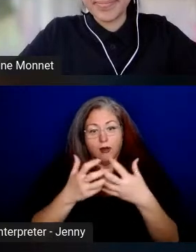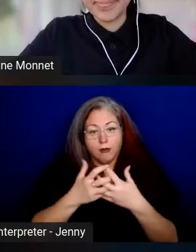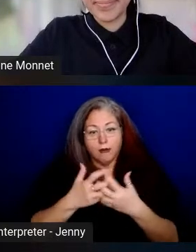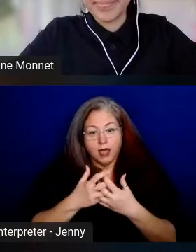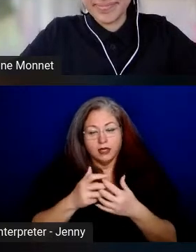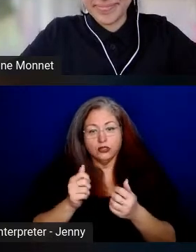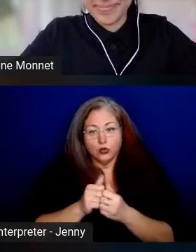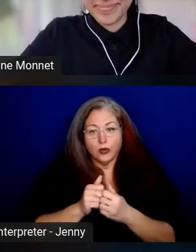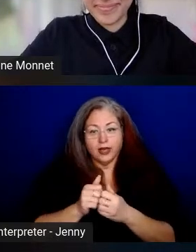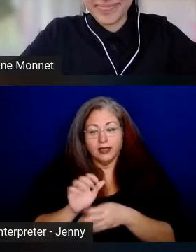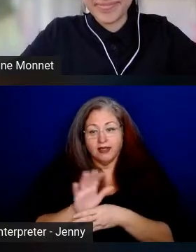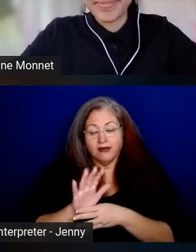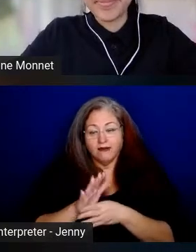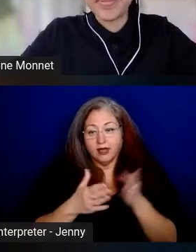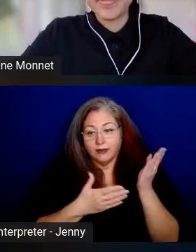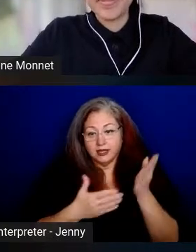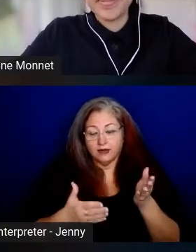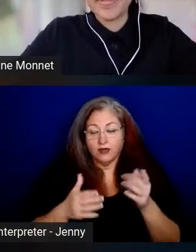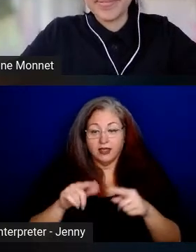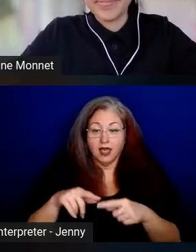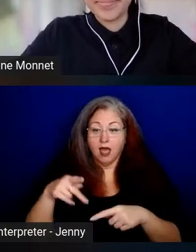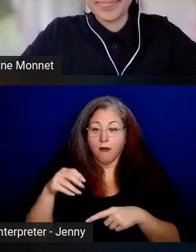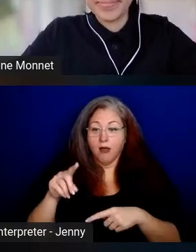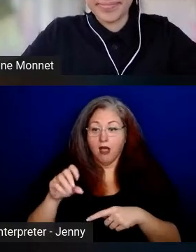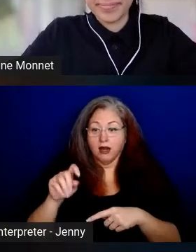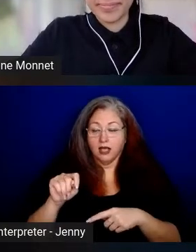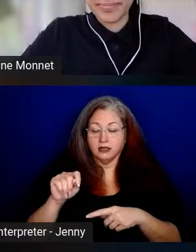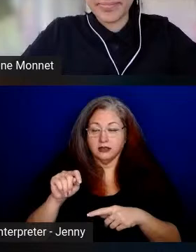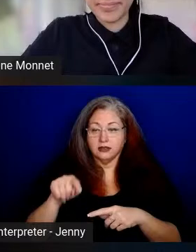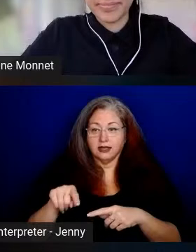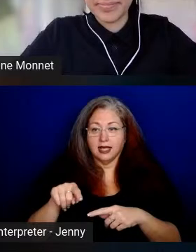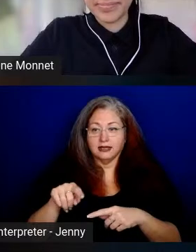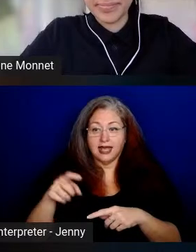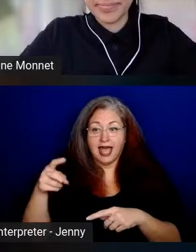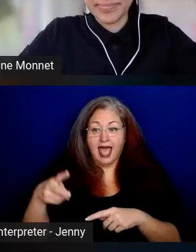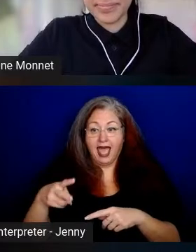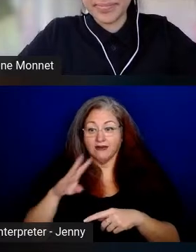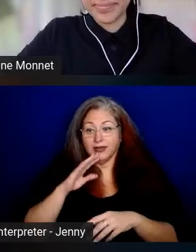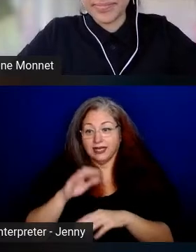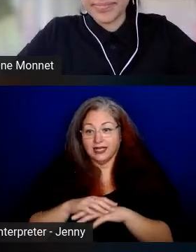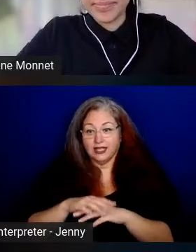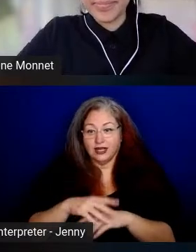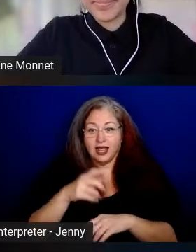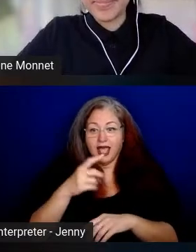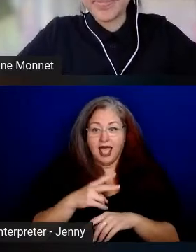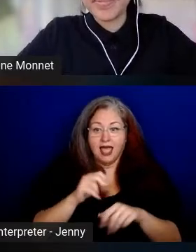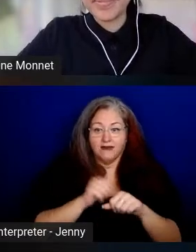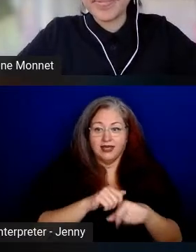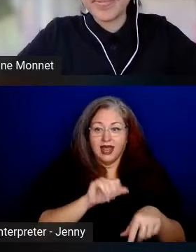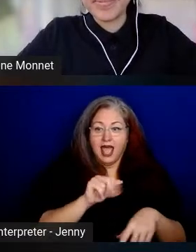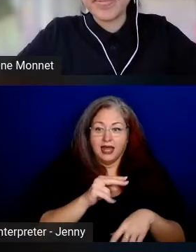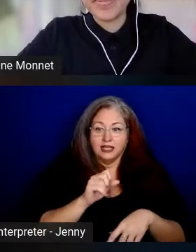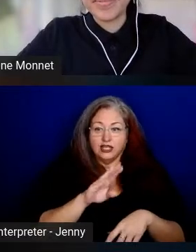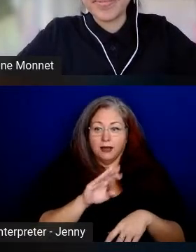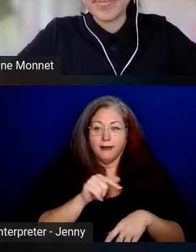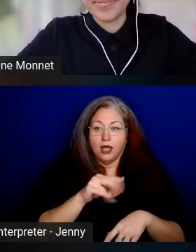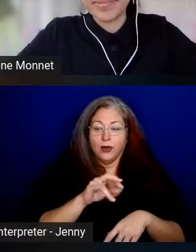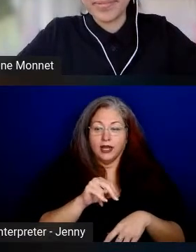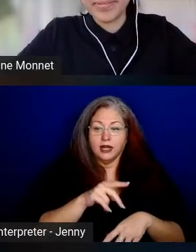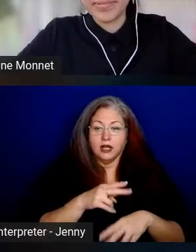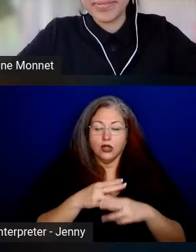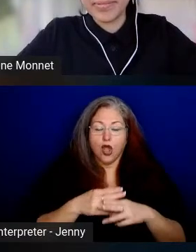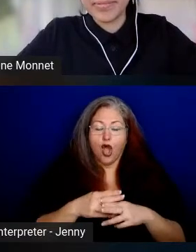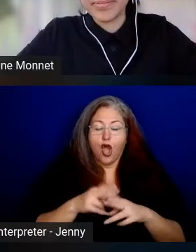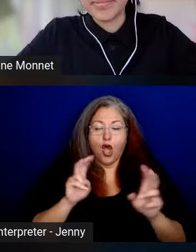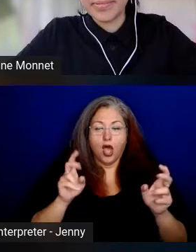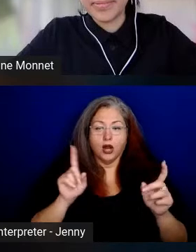the film. Oh. And the podcast is half in English and half in Anishinaabewewin. And it's called Where We